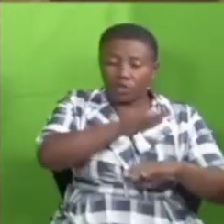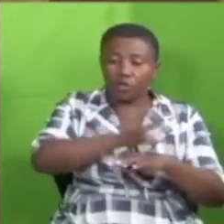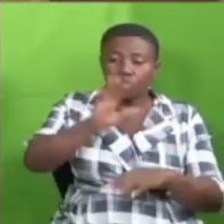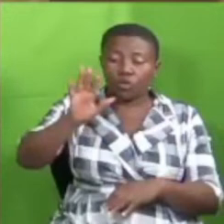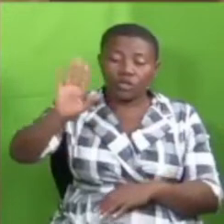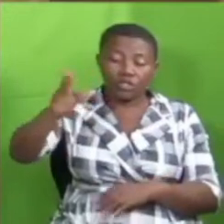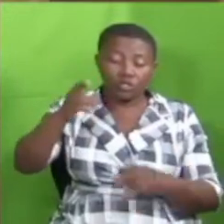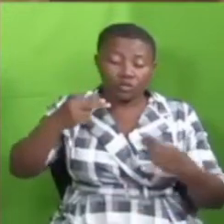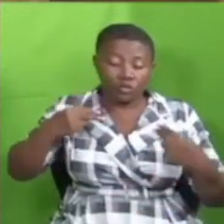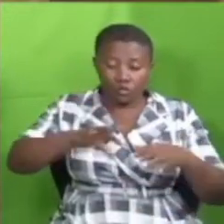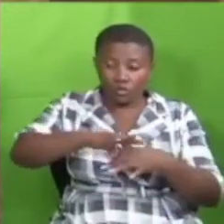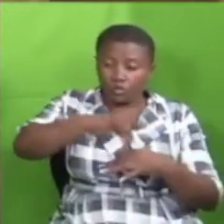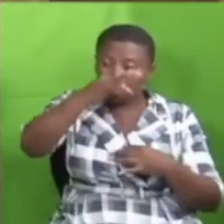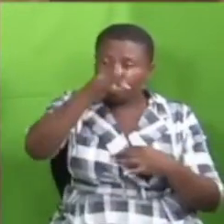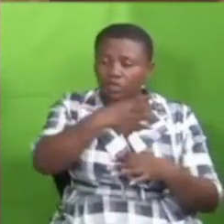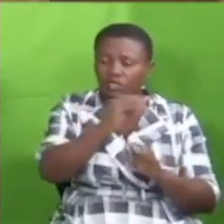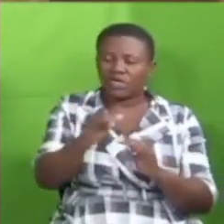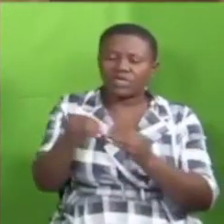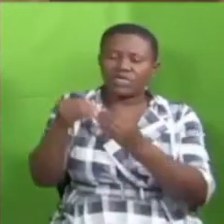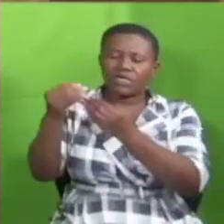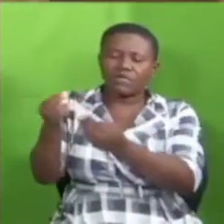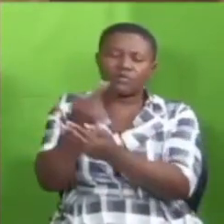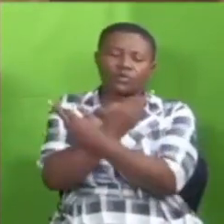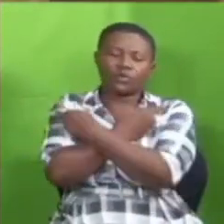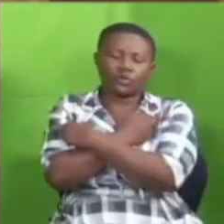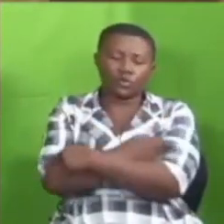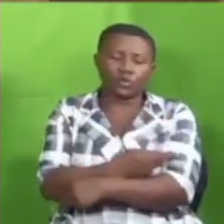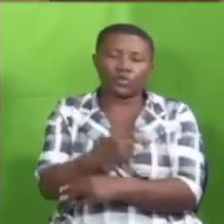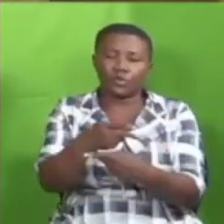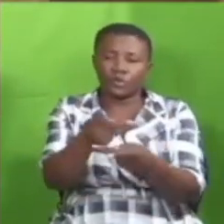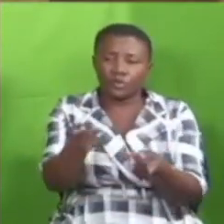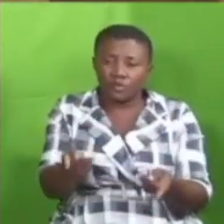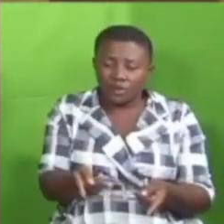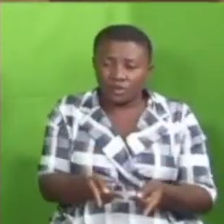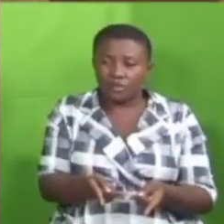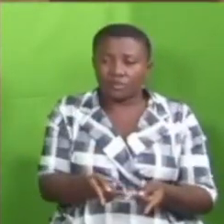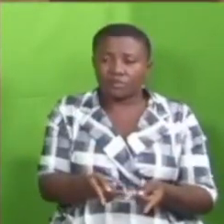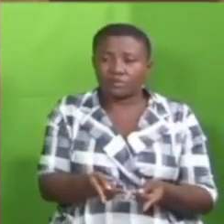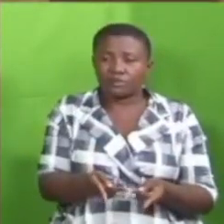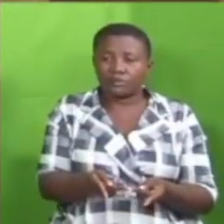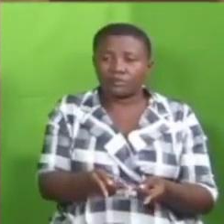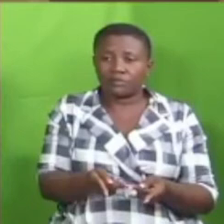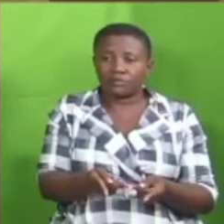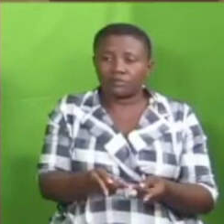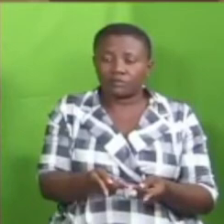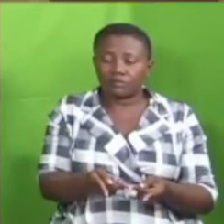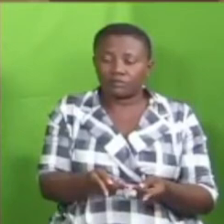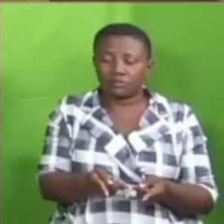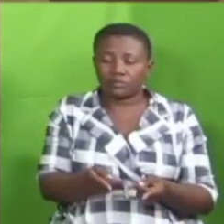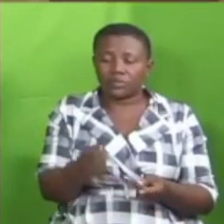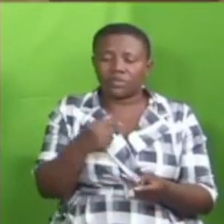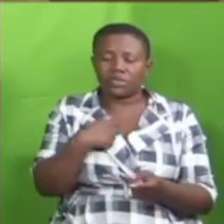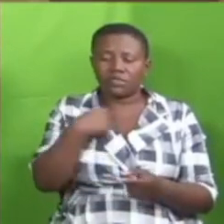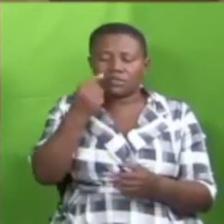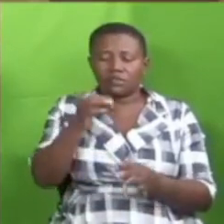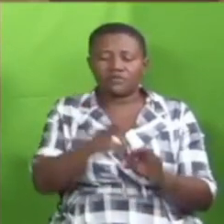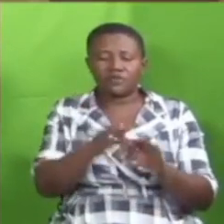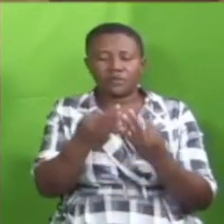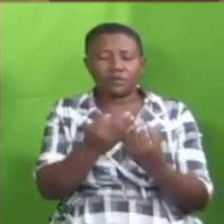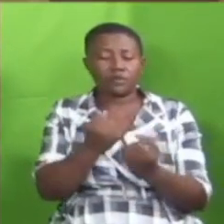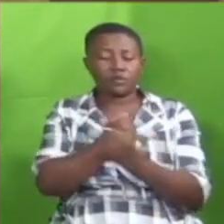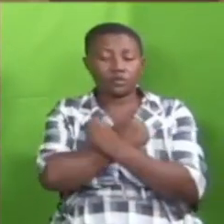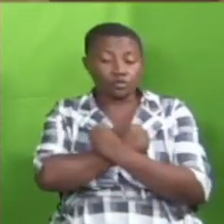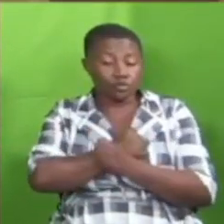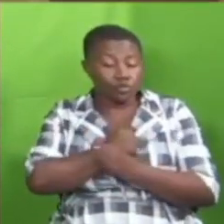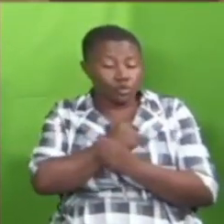give him a resting place. And to his family, I share my condolences with them.